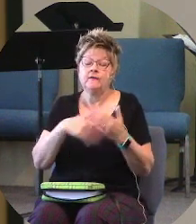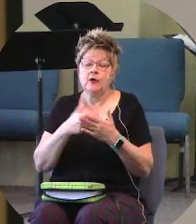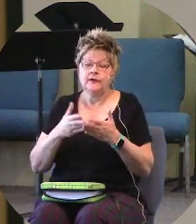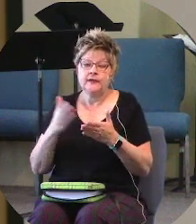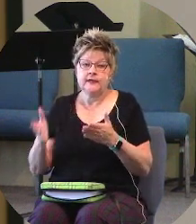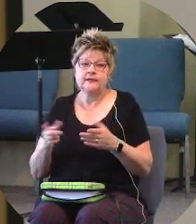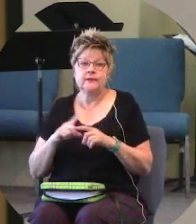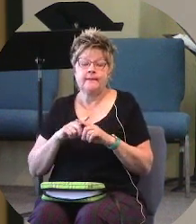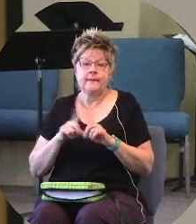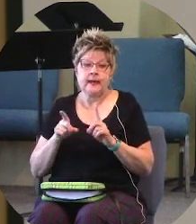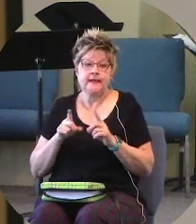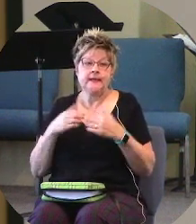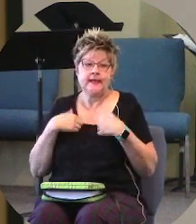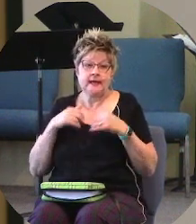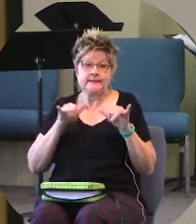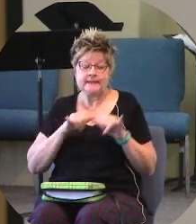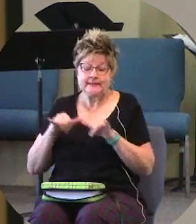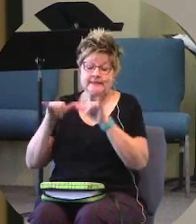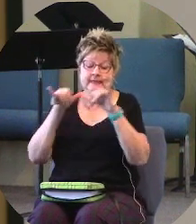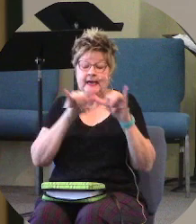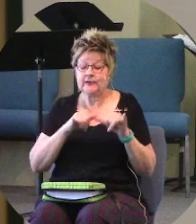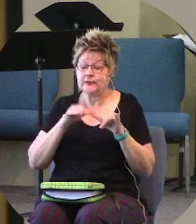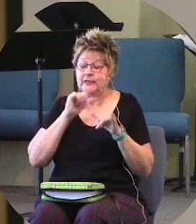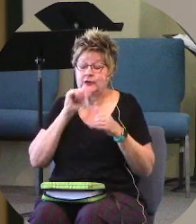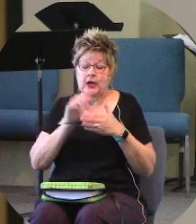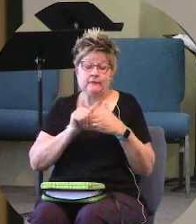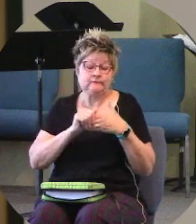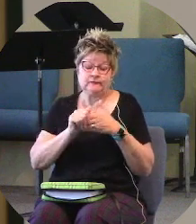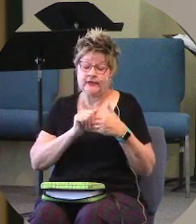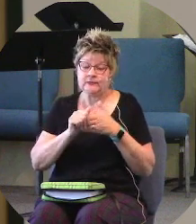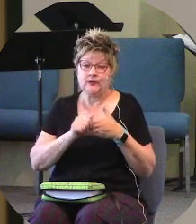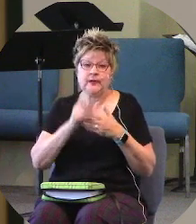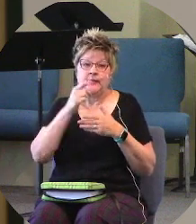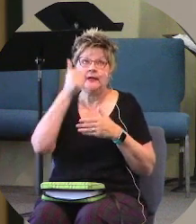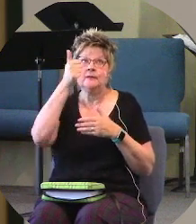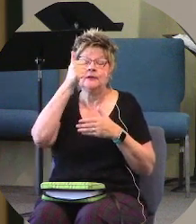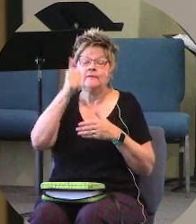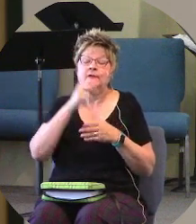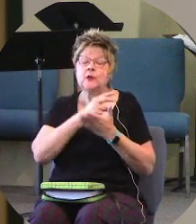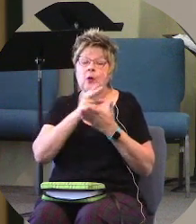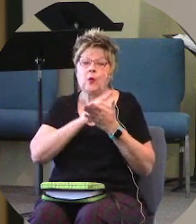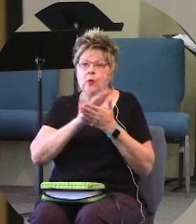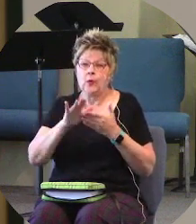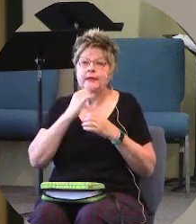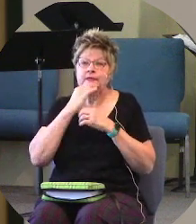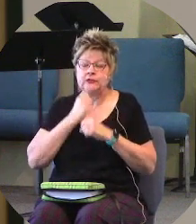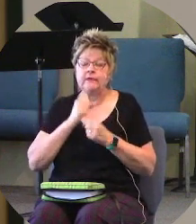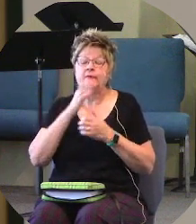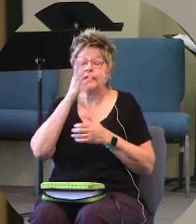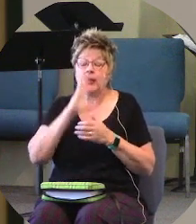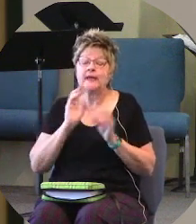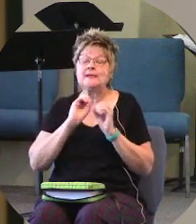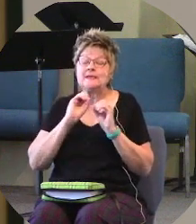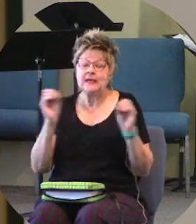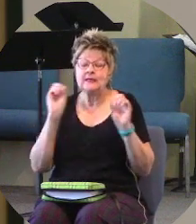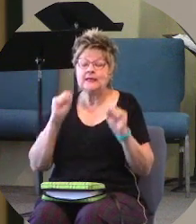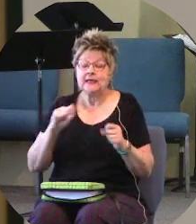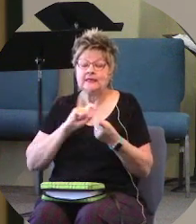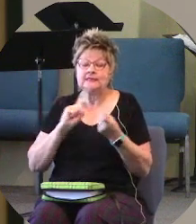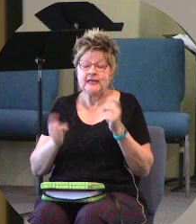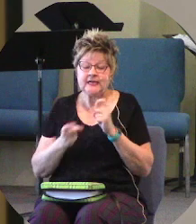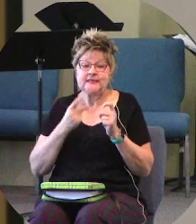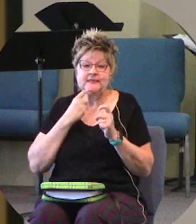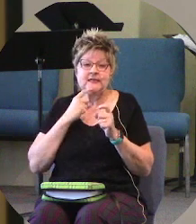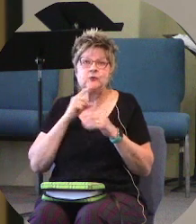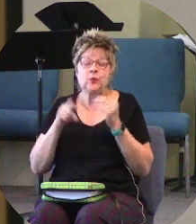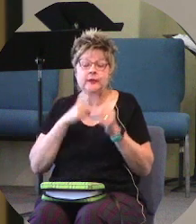and unchangeable. He is a holy, sovereign God, and nothing can change that. And with that, He says, when you become my children, when